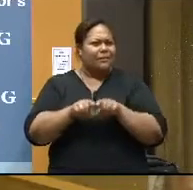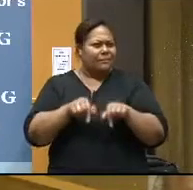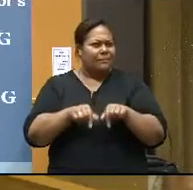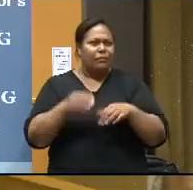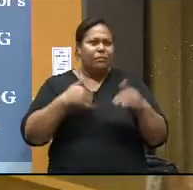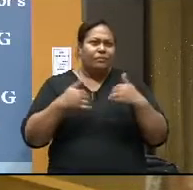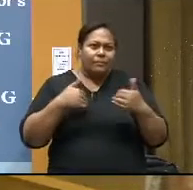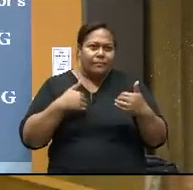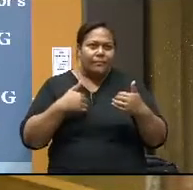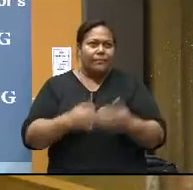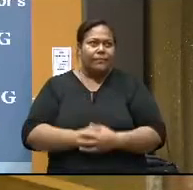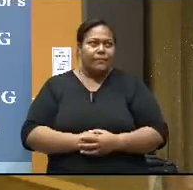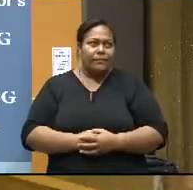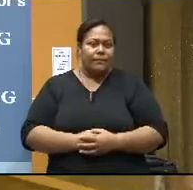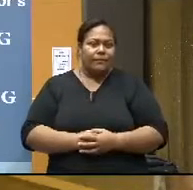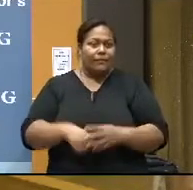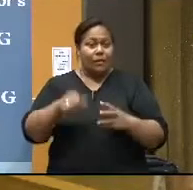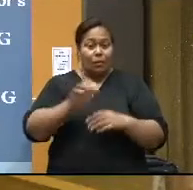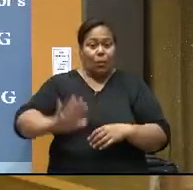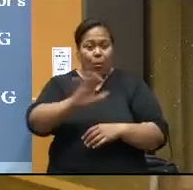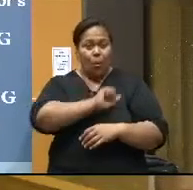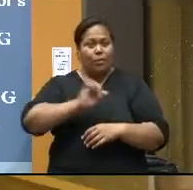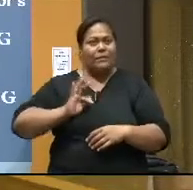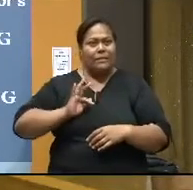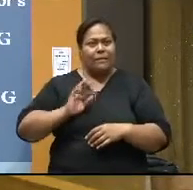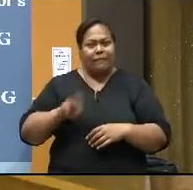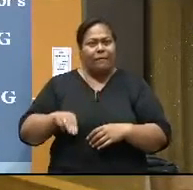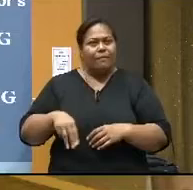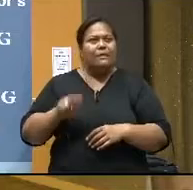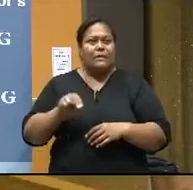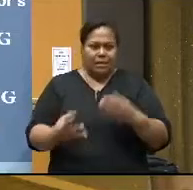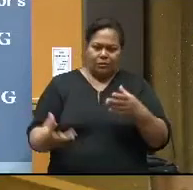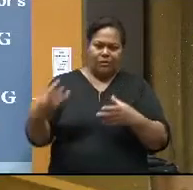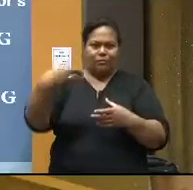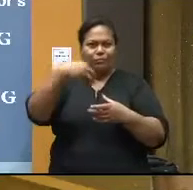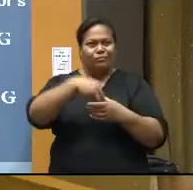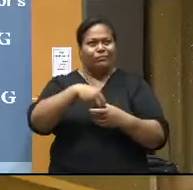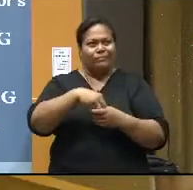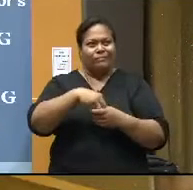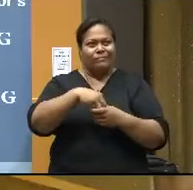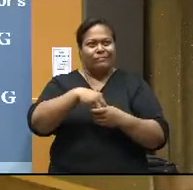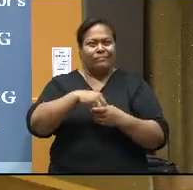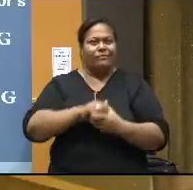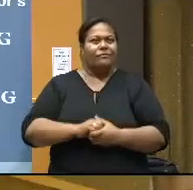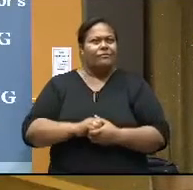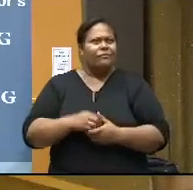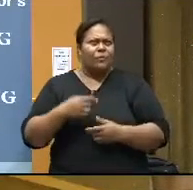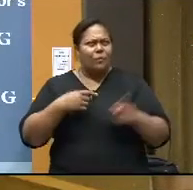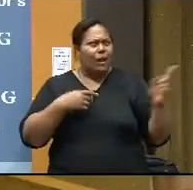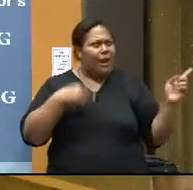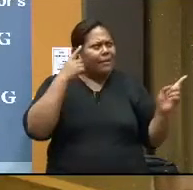the university, and all staff members need to be on board. And I think those things